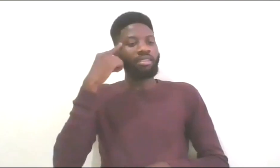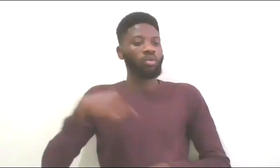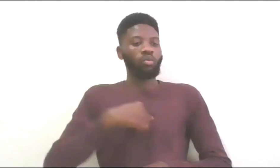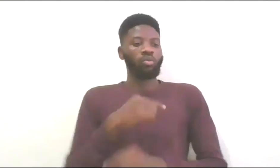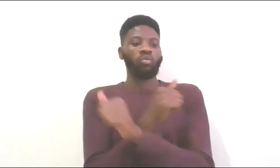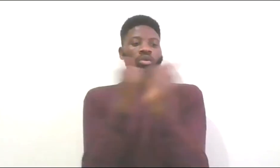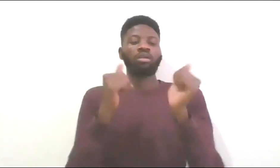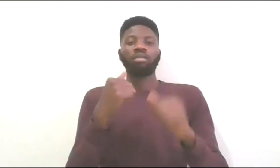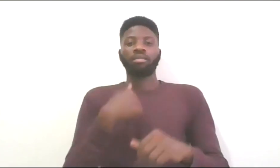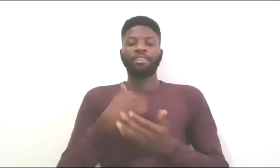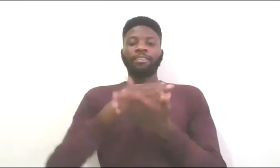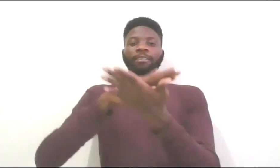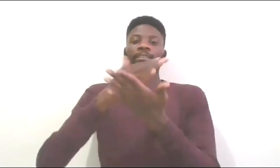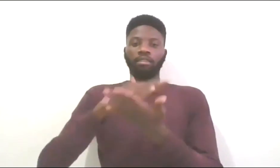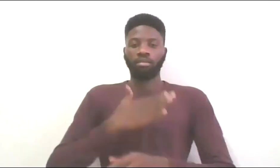screen.